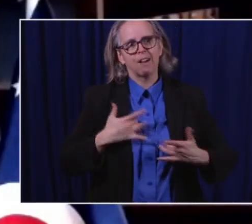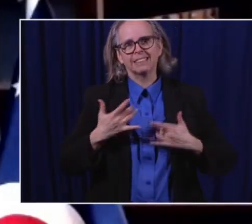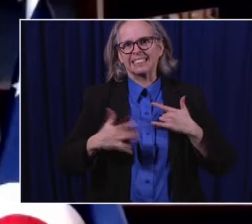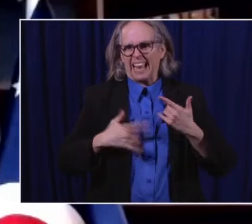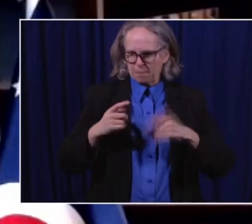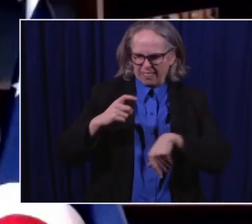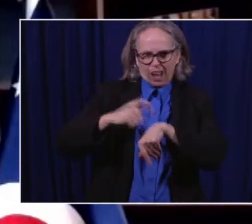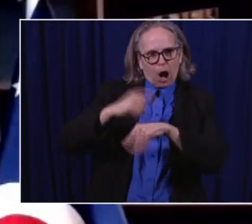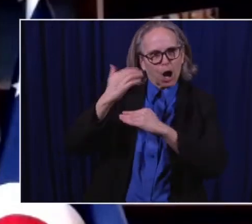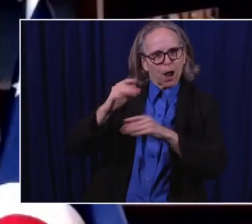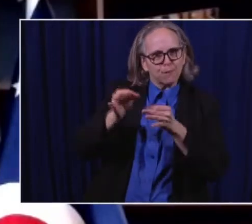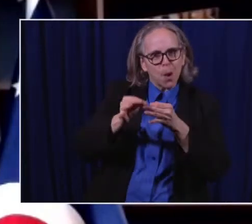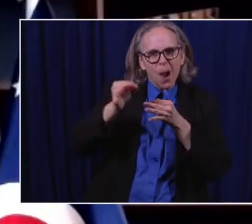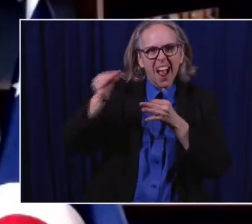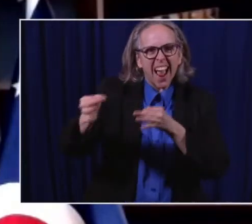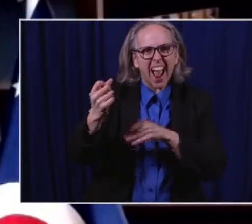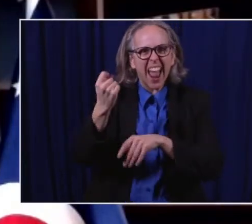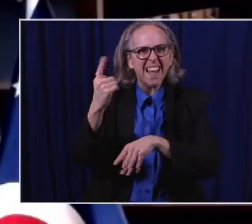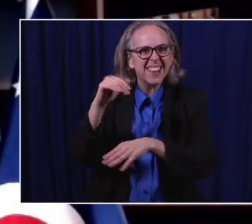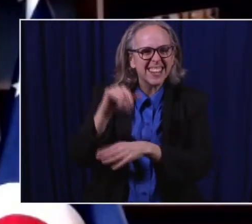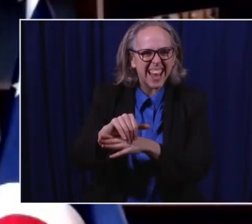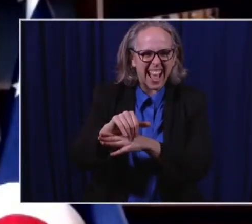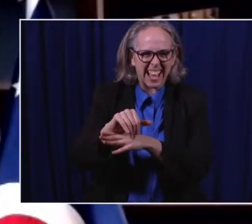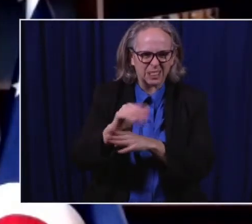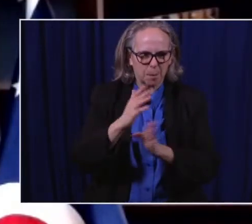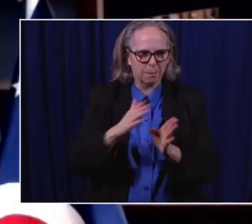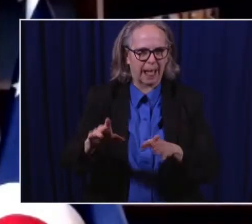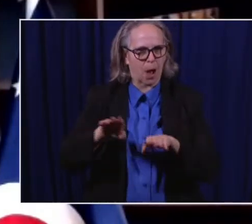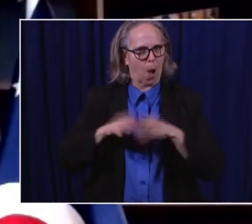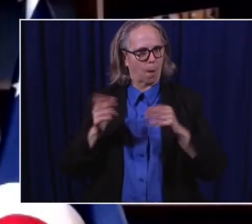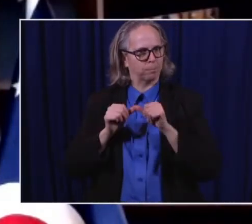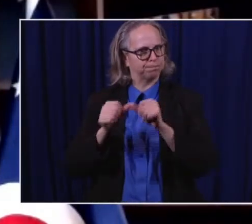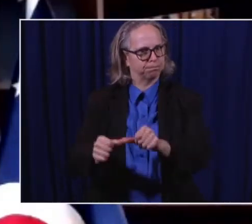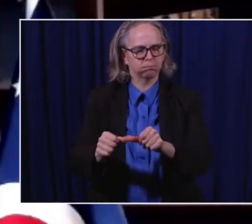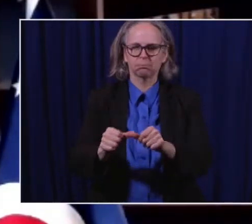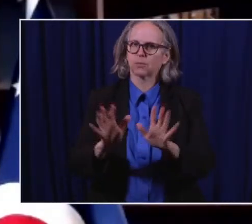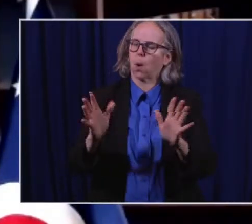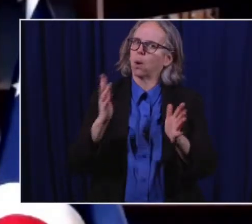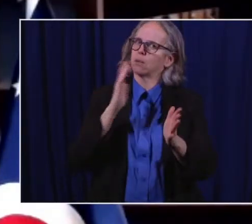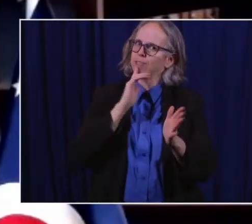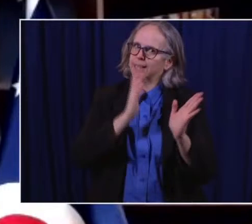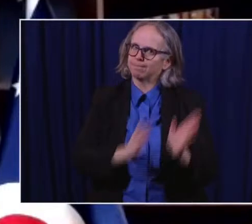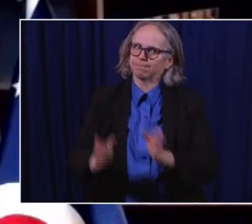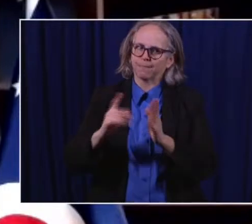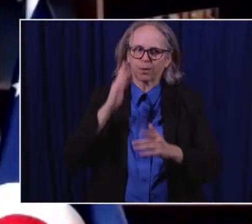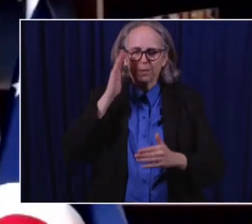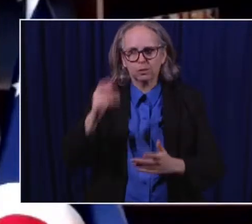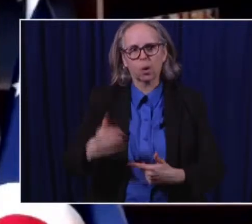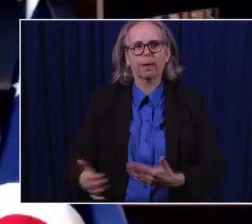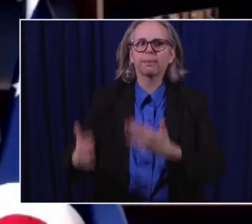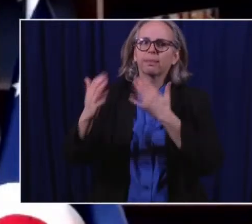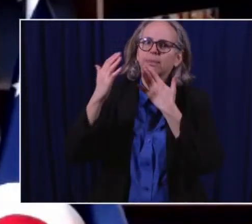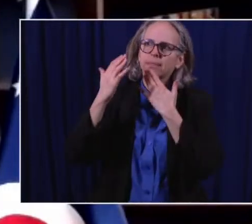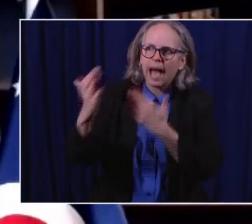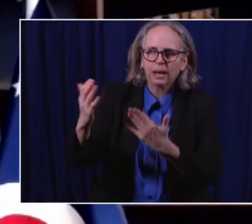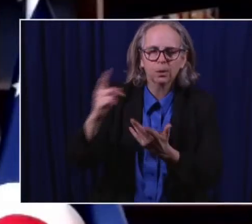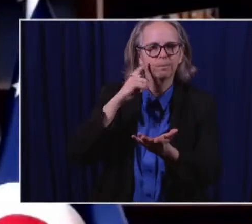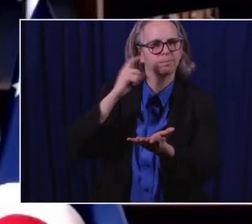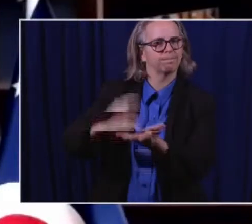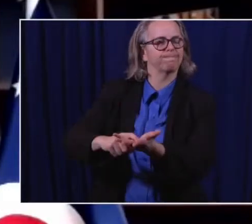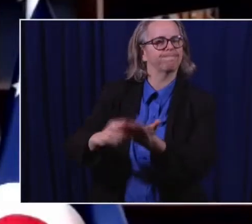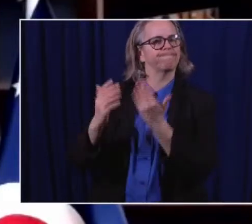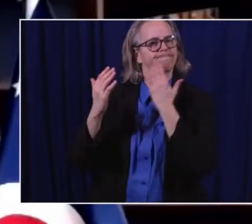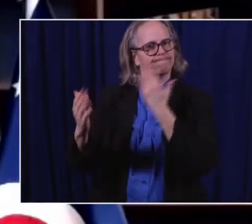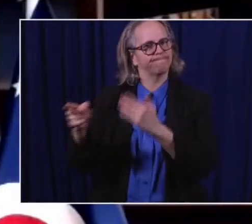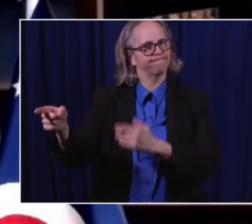changes and the strategy going forward. So that I know they expressed gratitude about that. And since we only have an hour today, I'm going to just